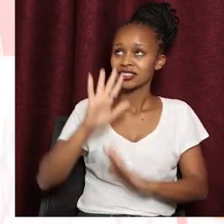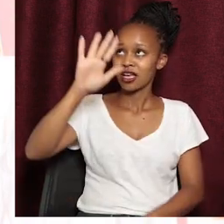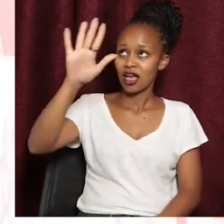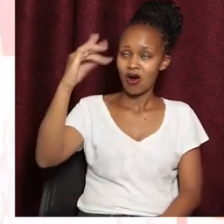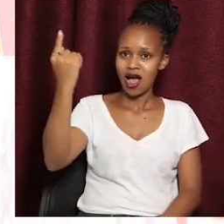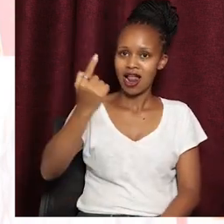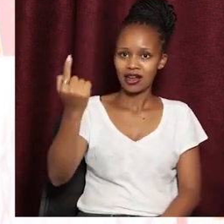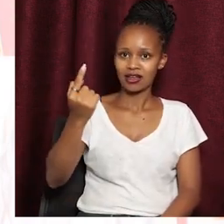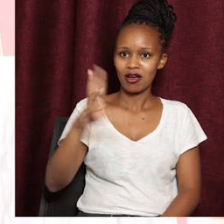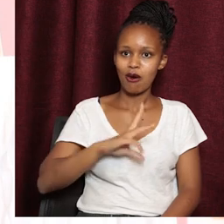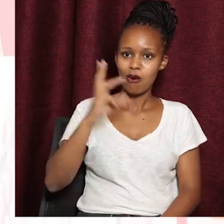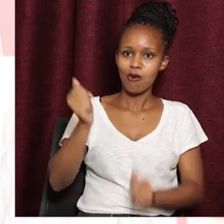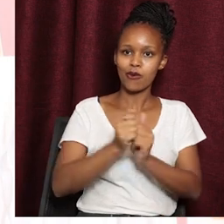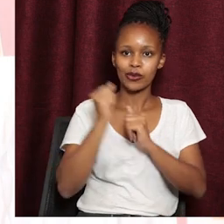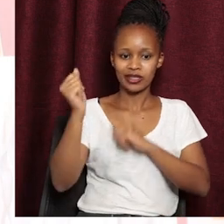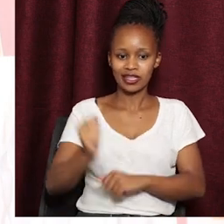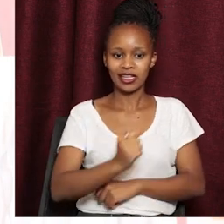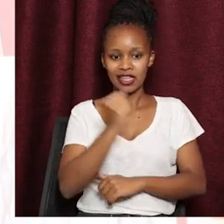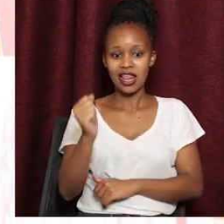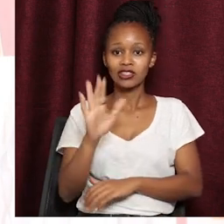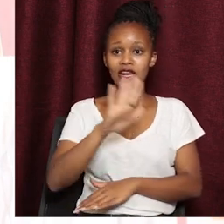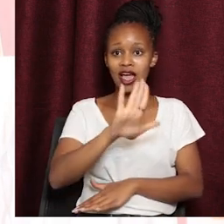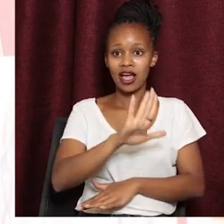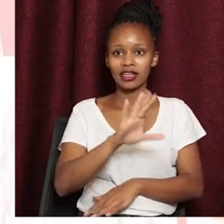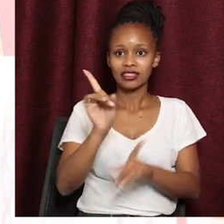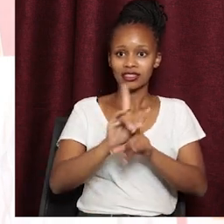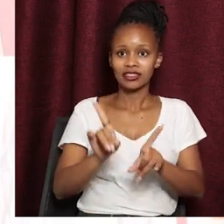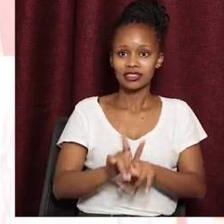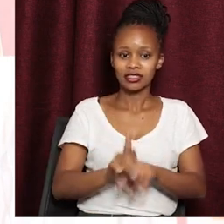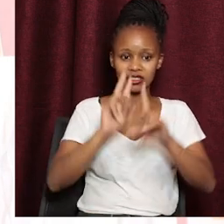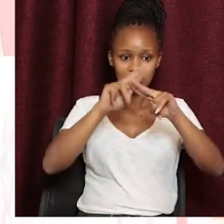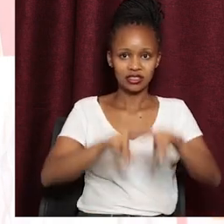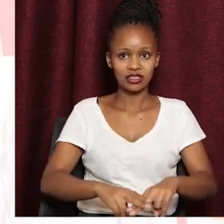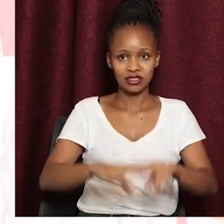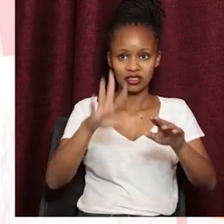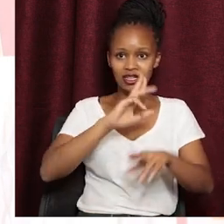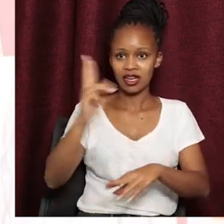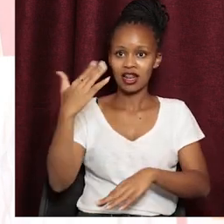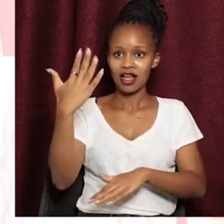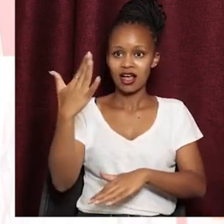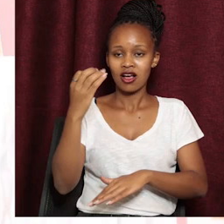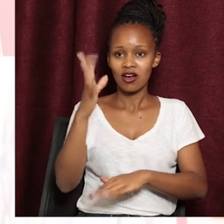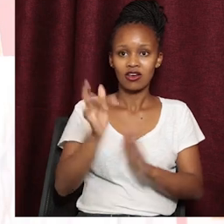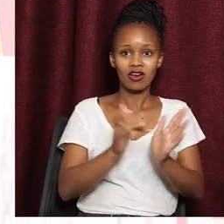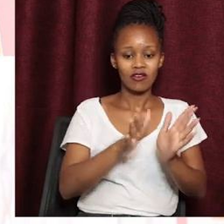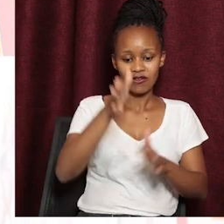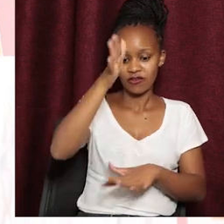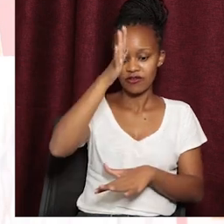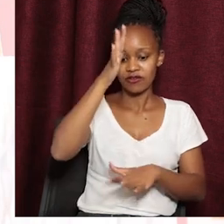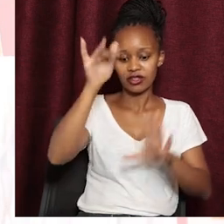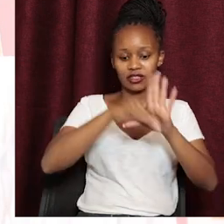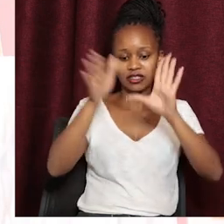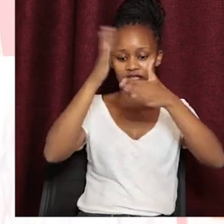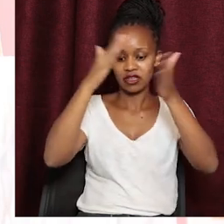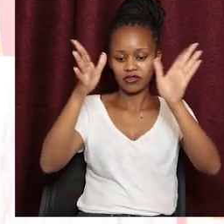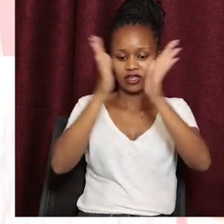is. With his resurrection, he is seated at the right hand of the Father in